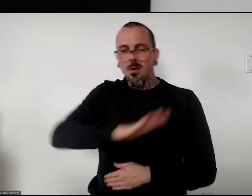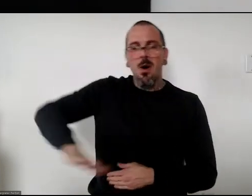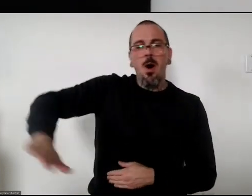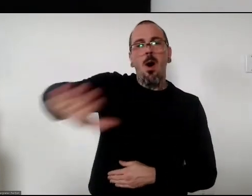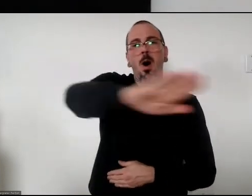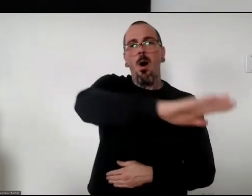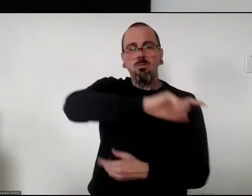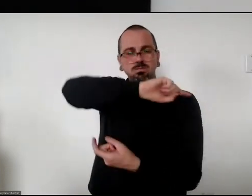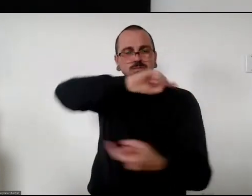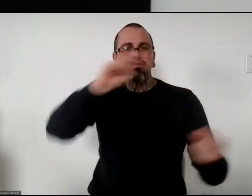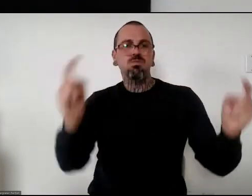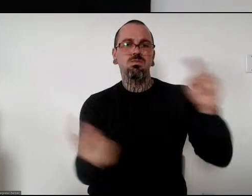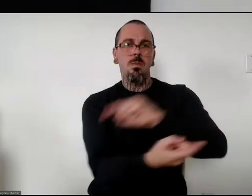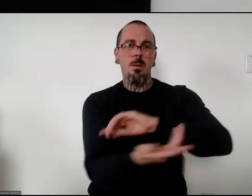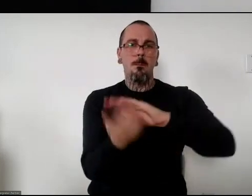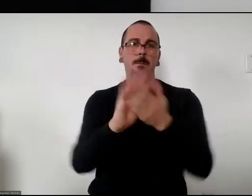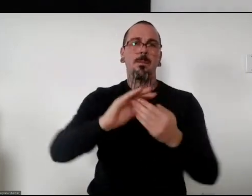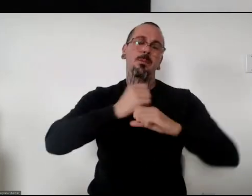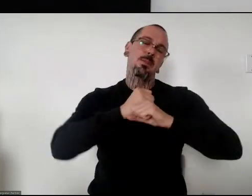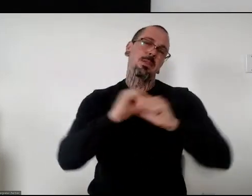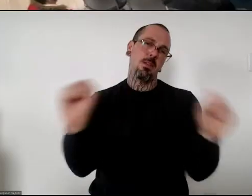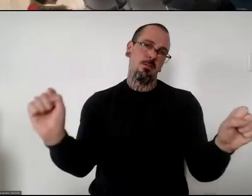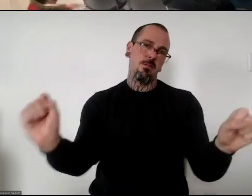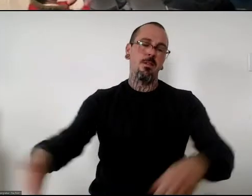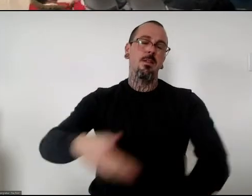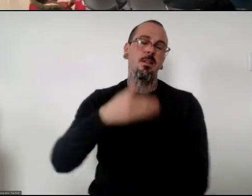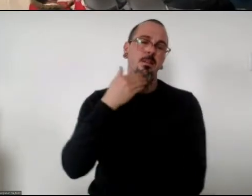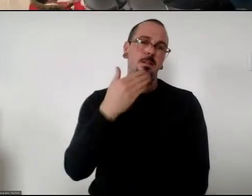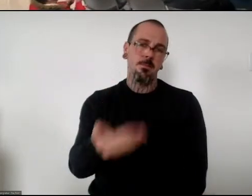our great country. Thank you.